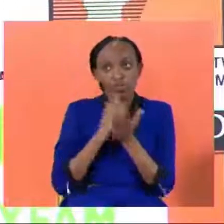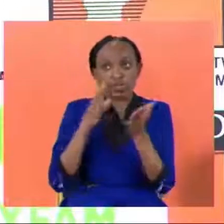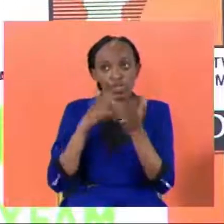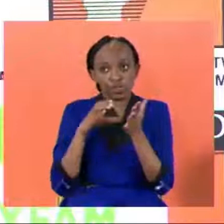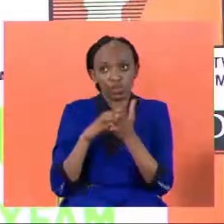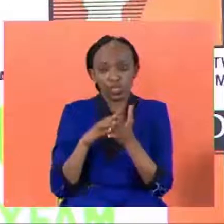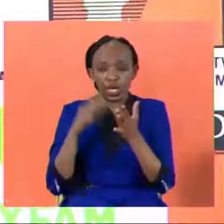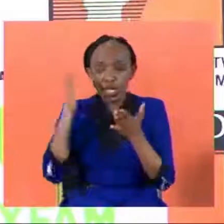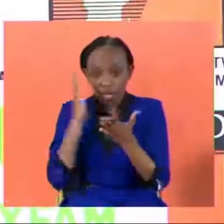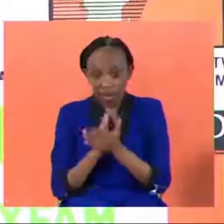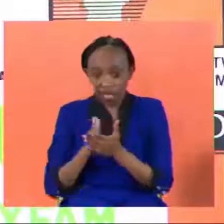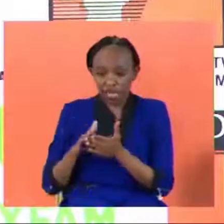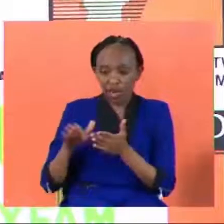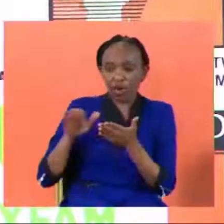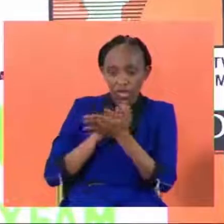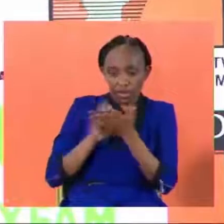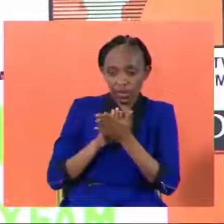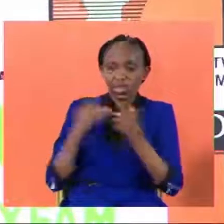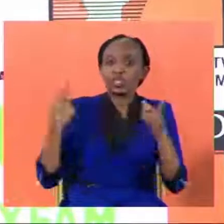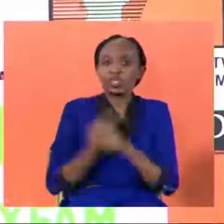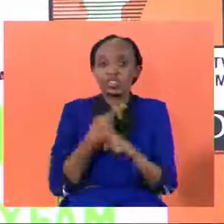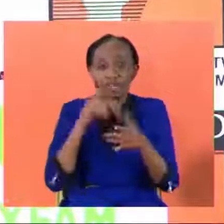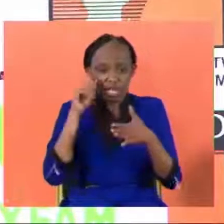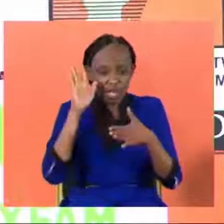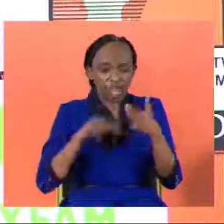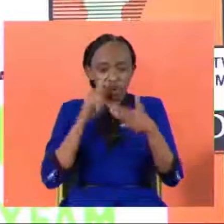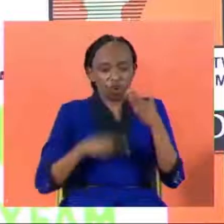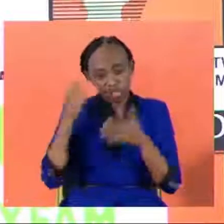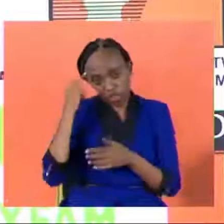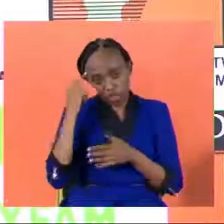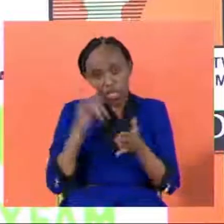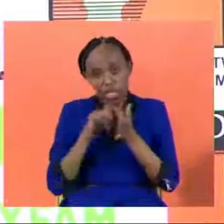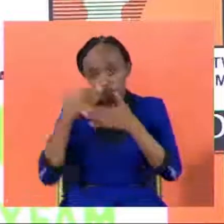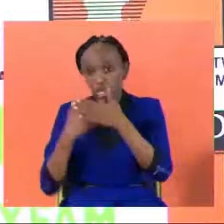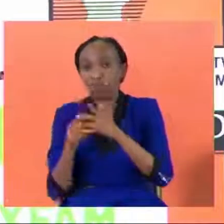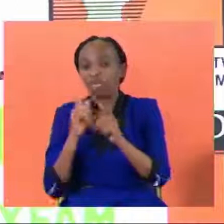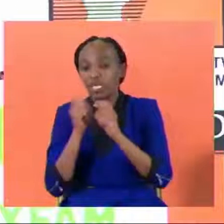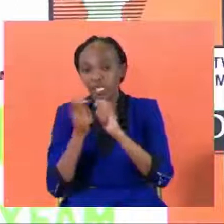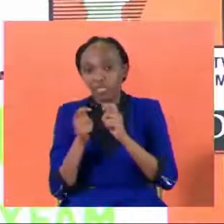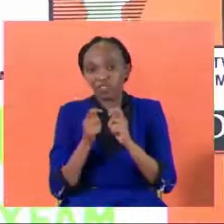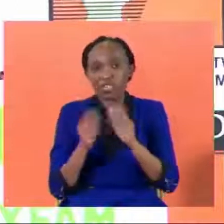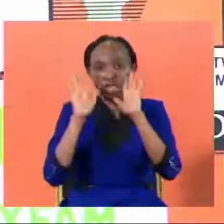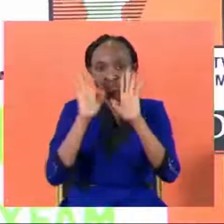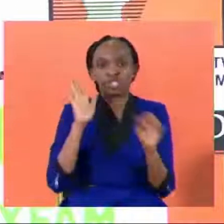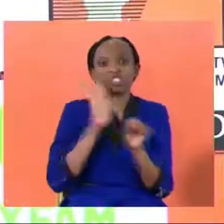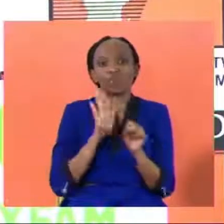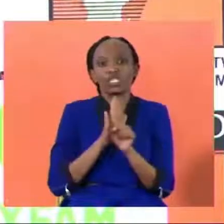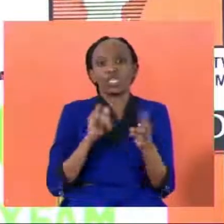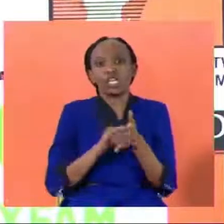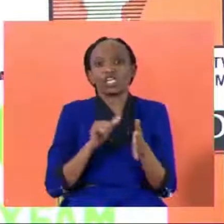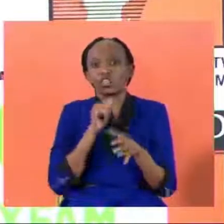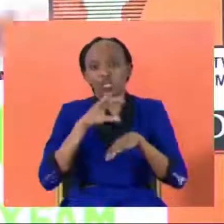situation and the reality on ground is completely different than what I thought it would be. So that's why pre-interviews are really, really important, so that you don't